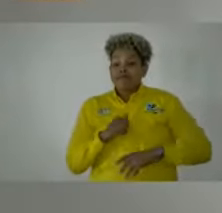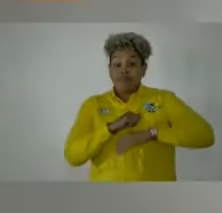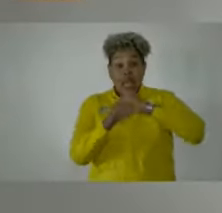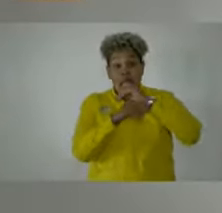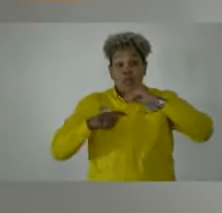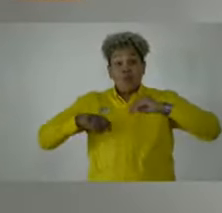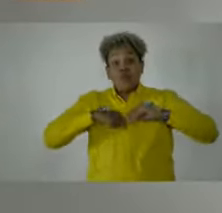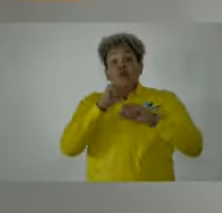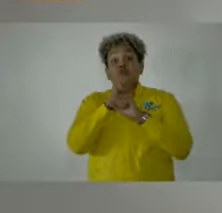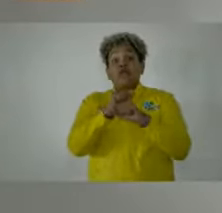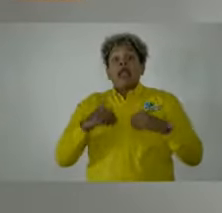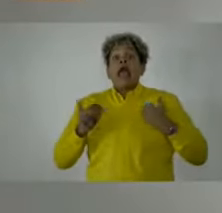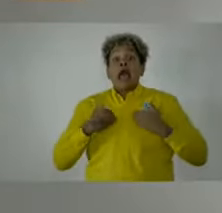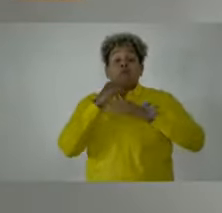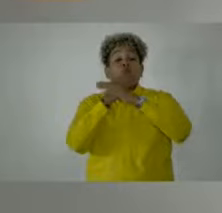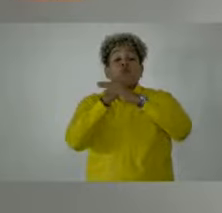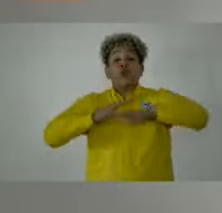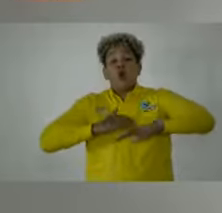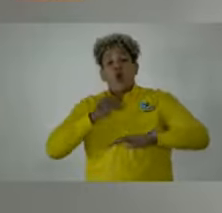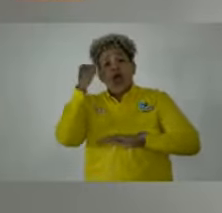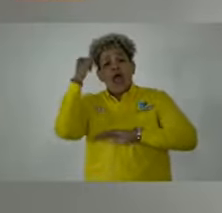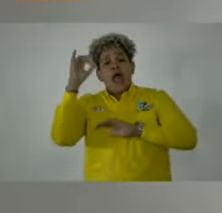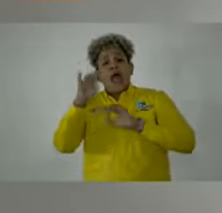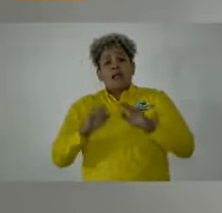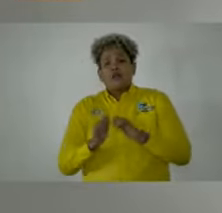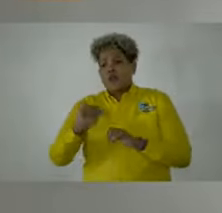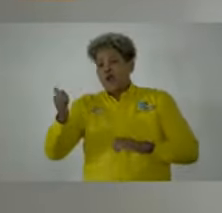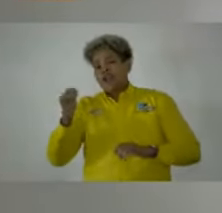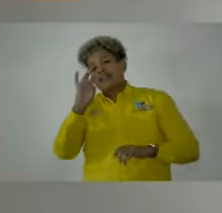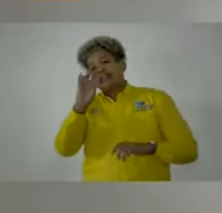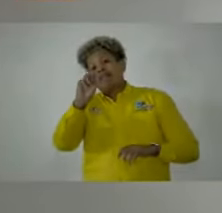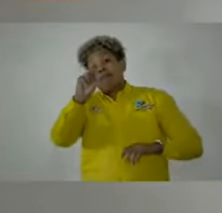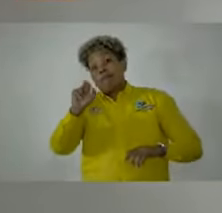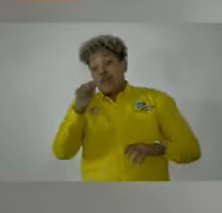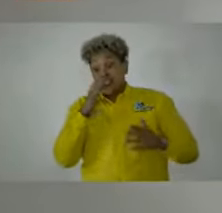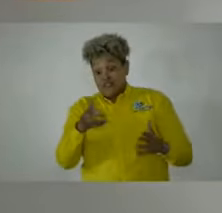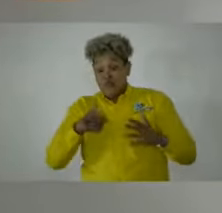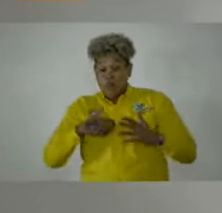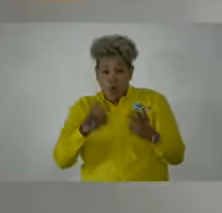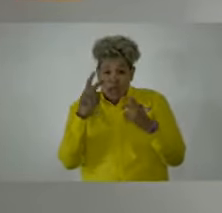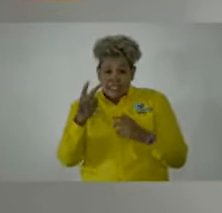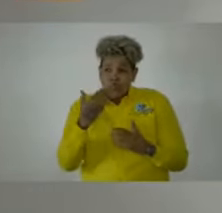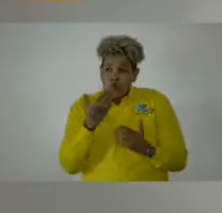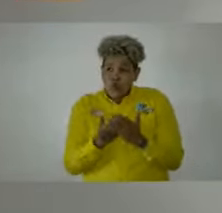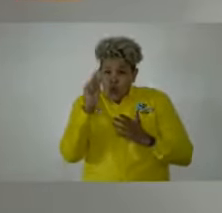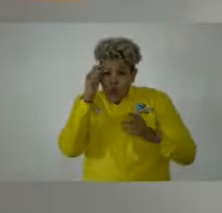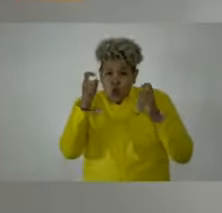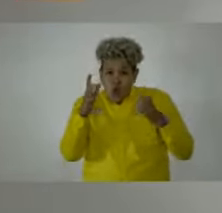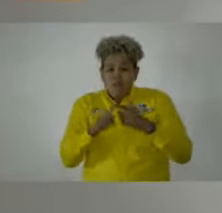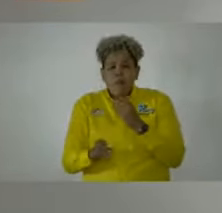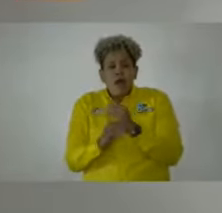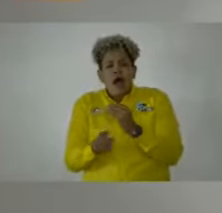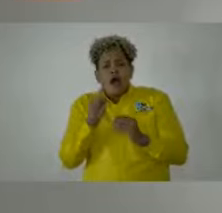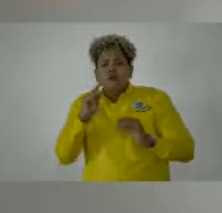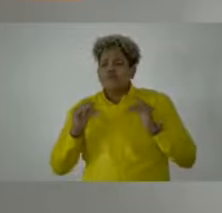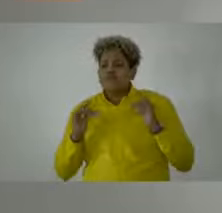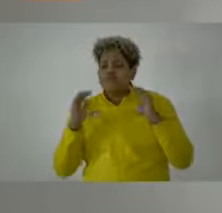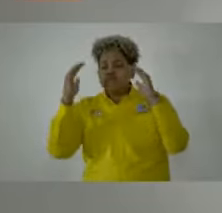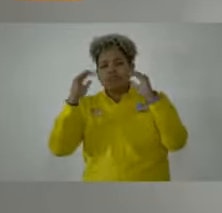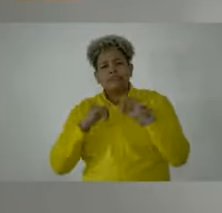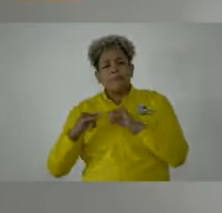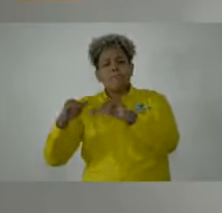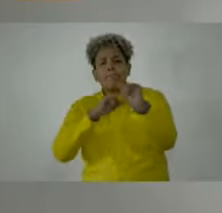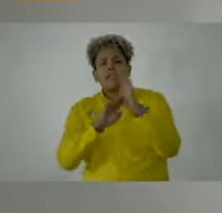And we are happy to share our ideas with the other seven mayors, as we want to see good governance and even development in the